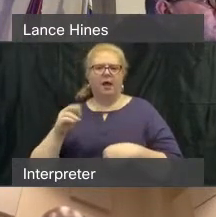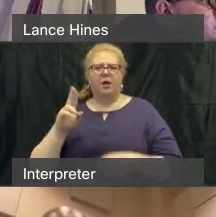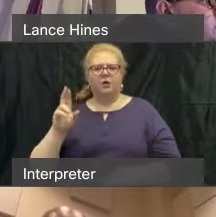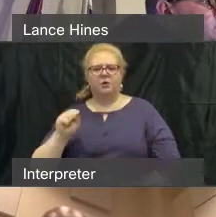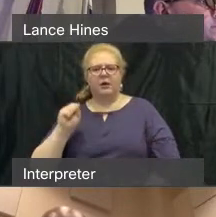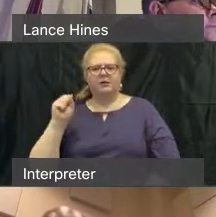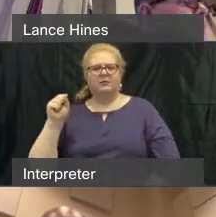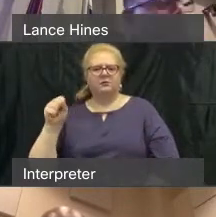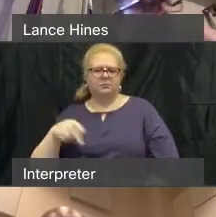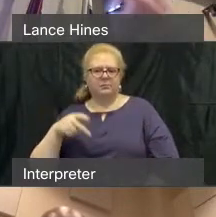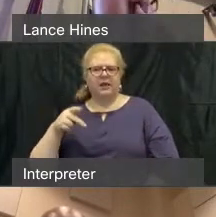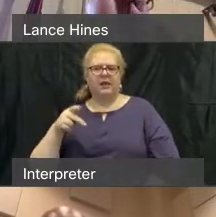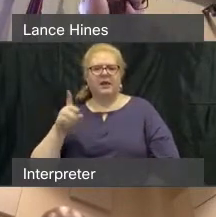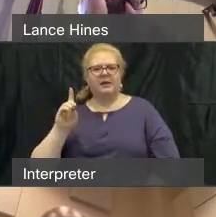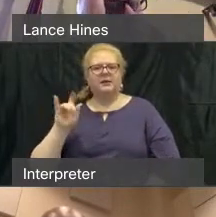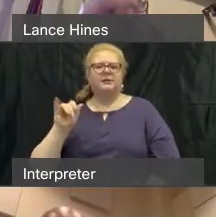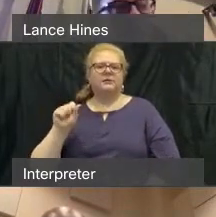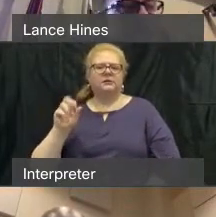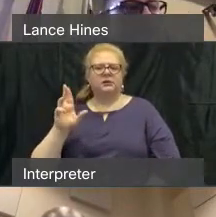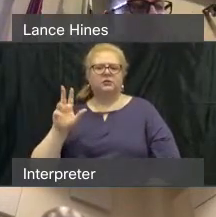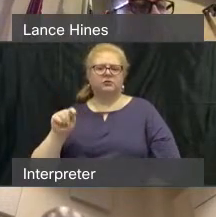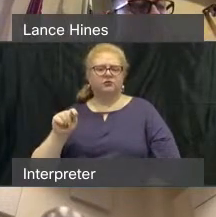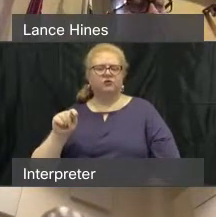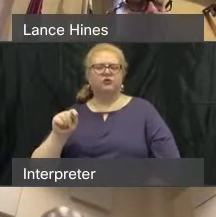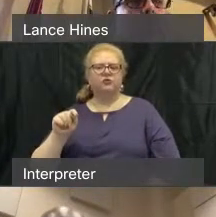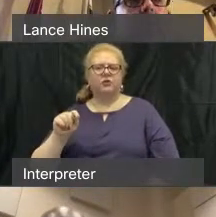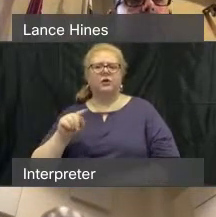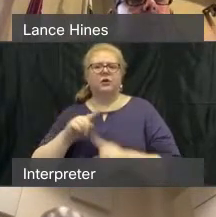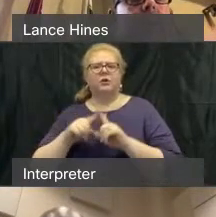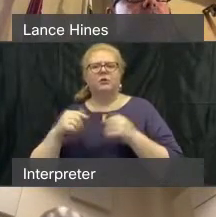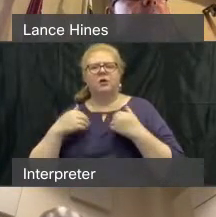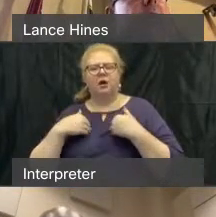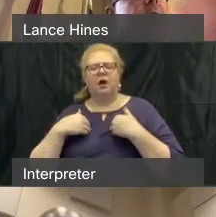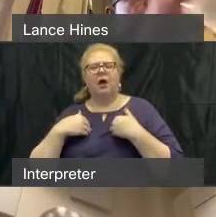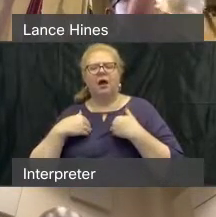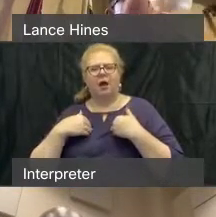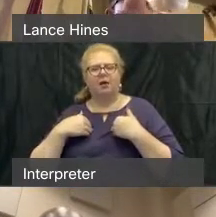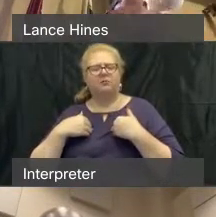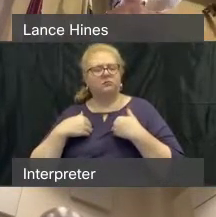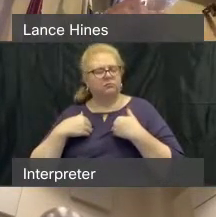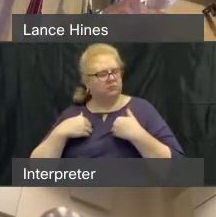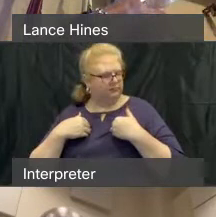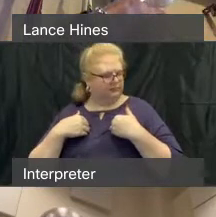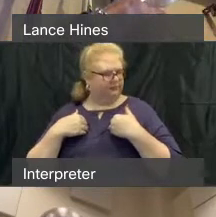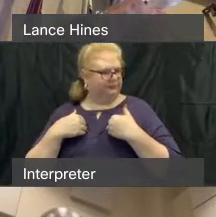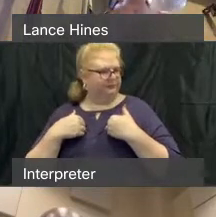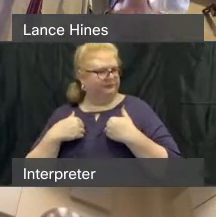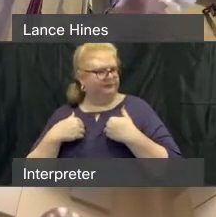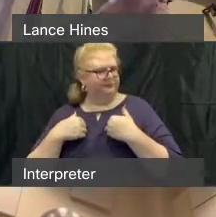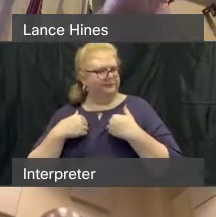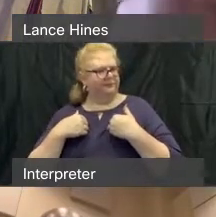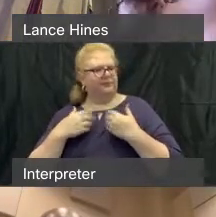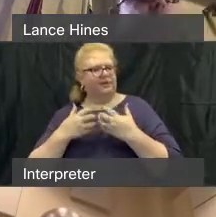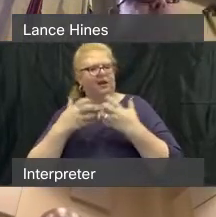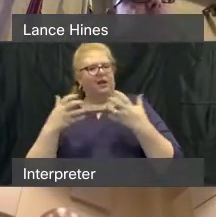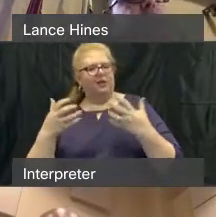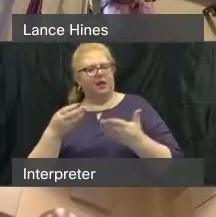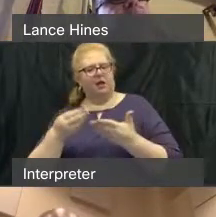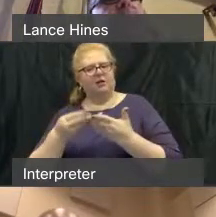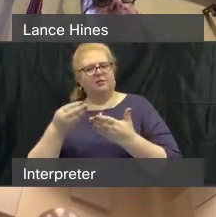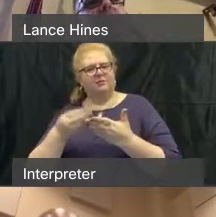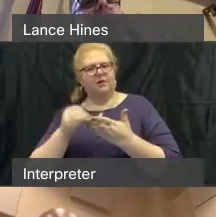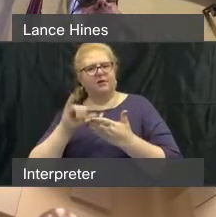Mayor Stoll and I had real big disagreements about the commitment of funding in those underserved areas. He said that was